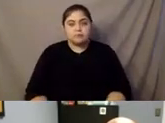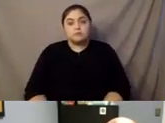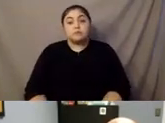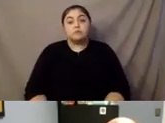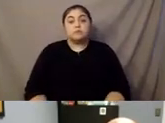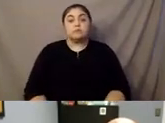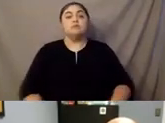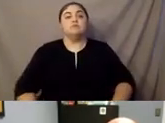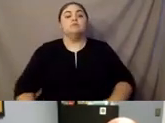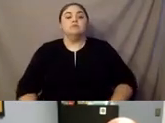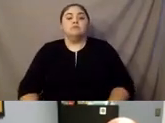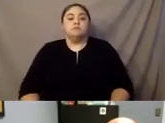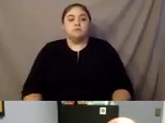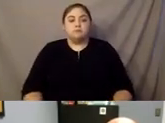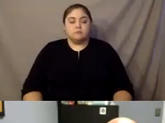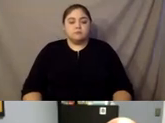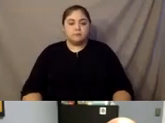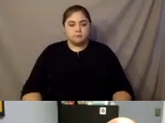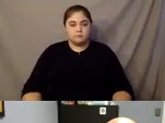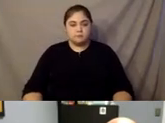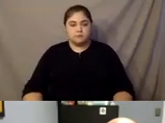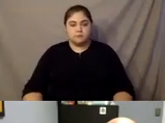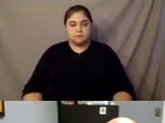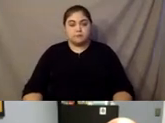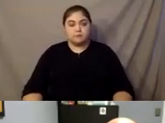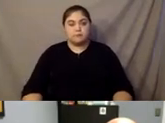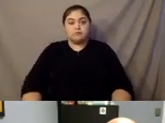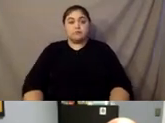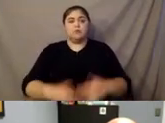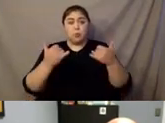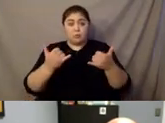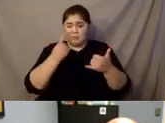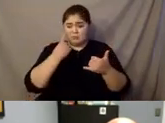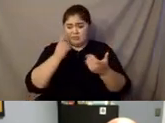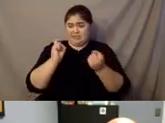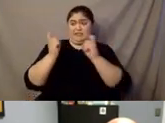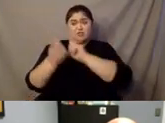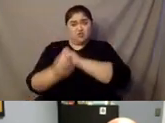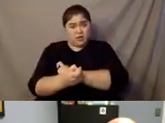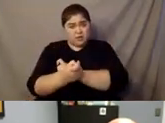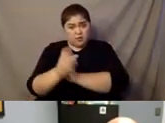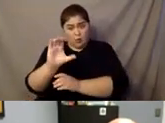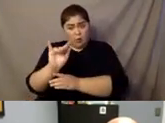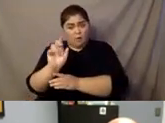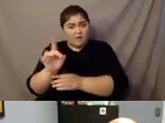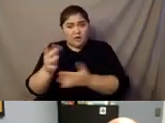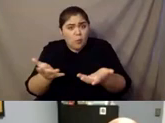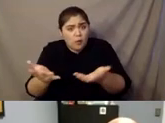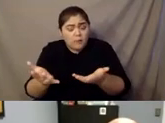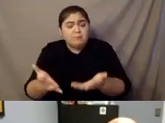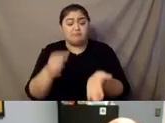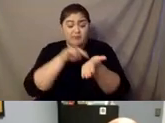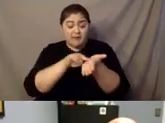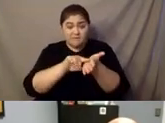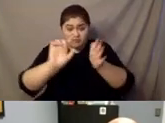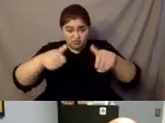So like I said, with that background, so now what has changed because of COVID? So the investigative challenges that we're facing